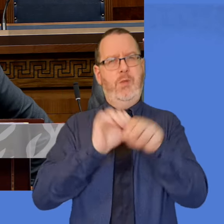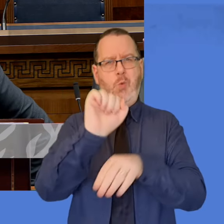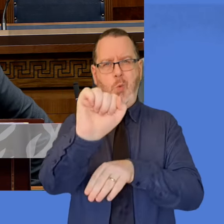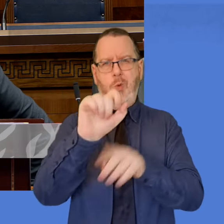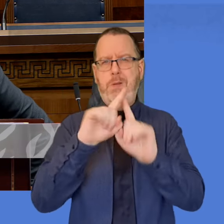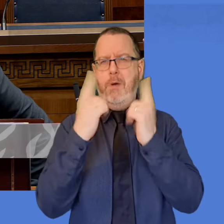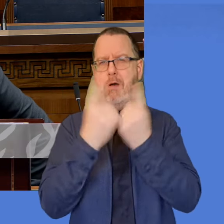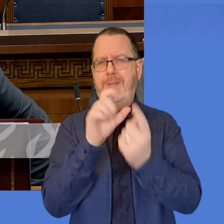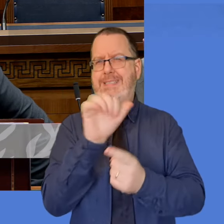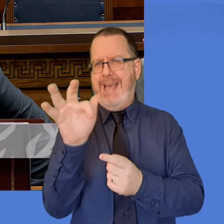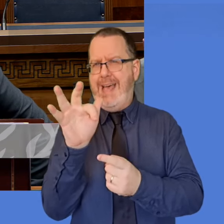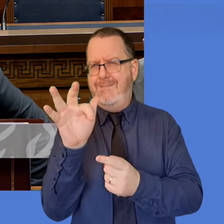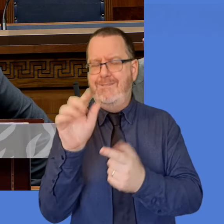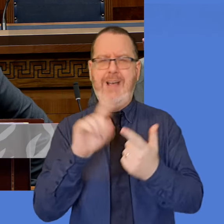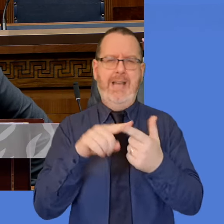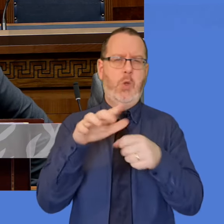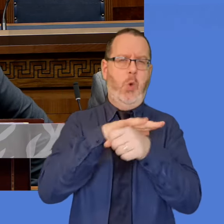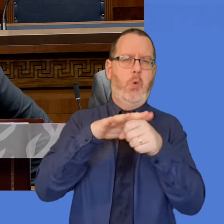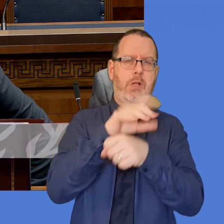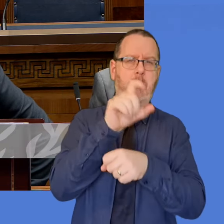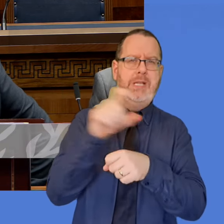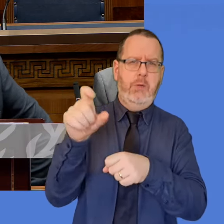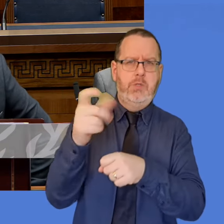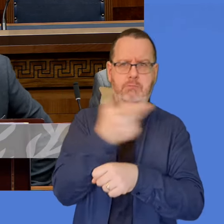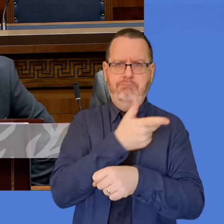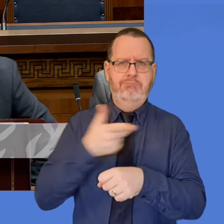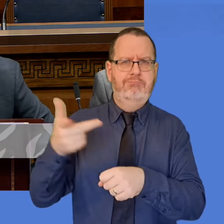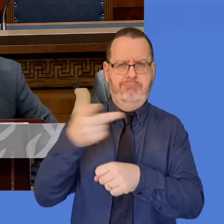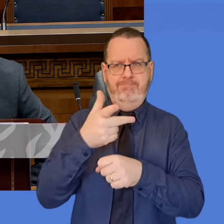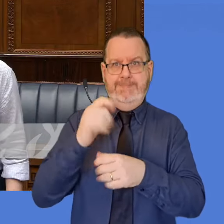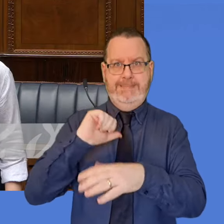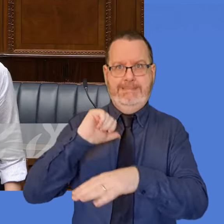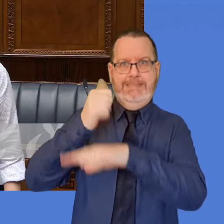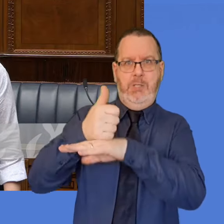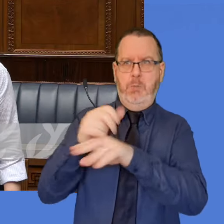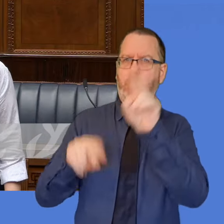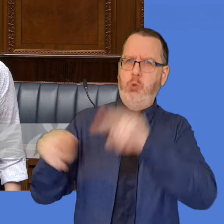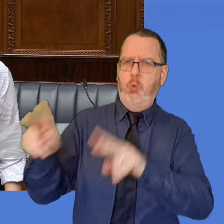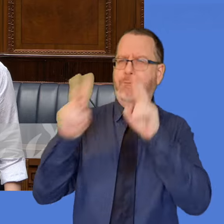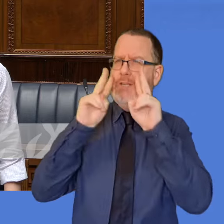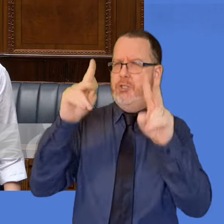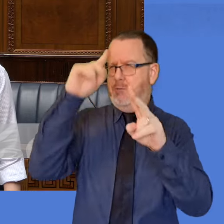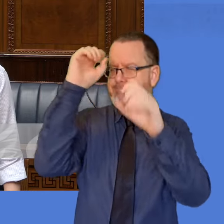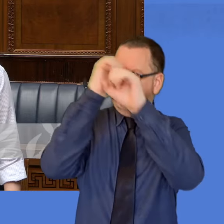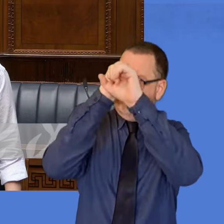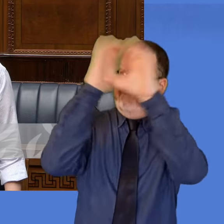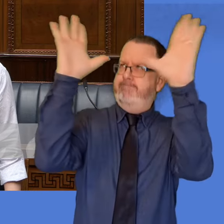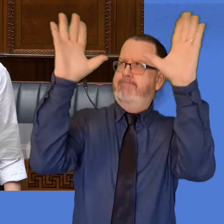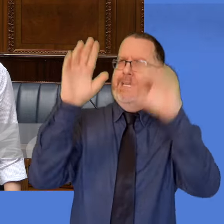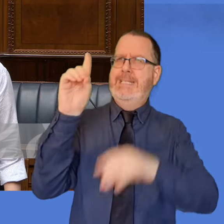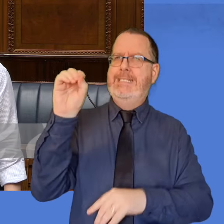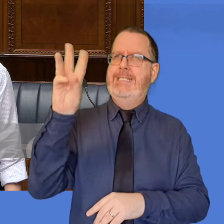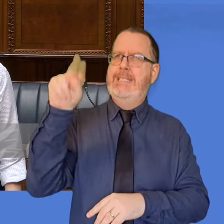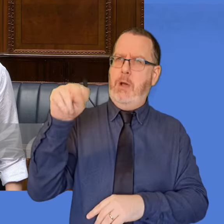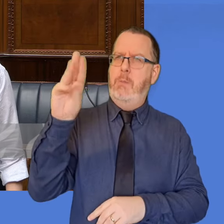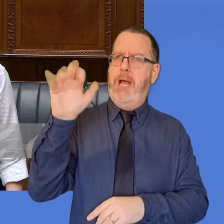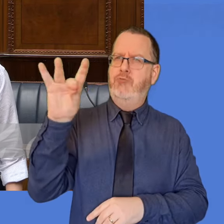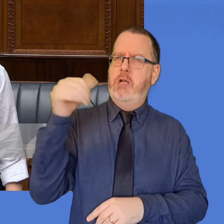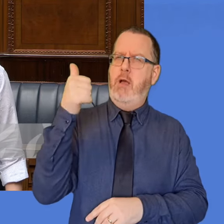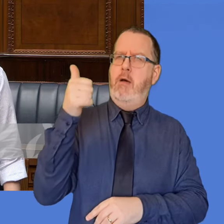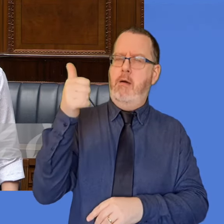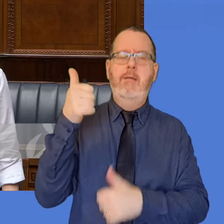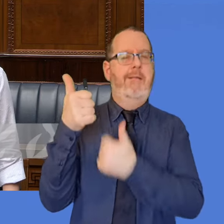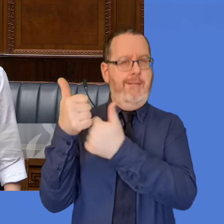council there to create this framework and vision for Downpatrick. I understand that there are budgetary constraints, but will you